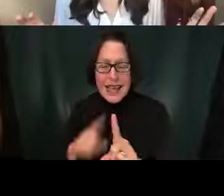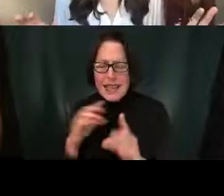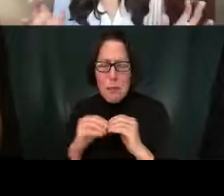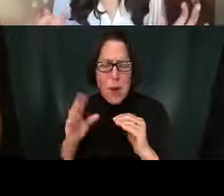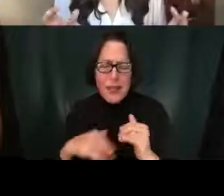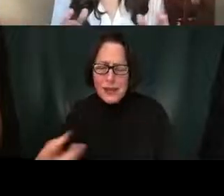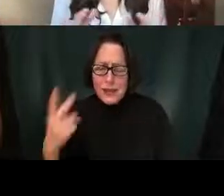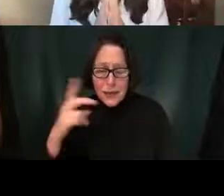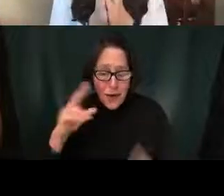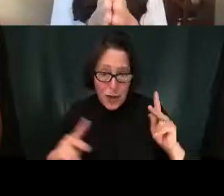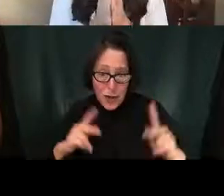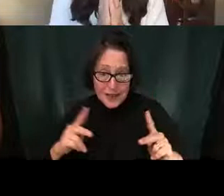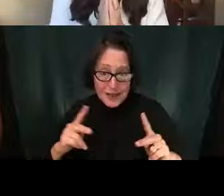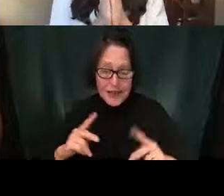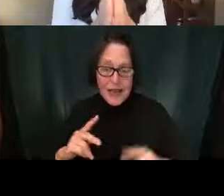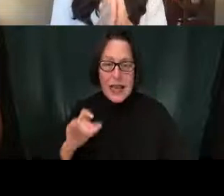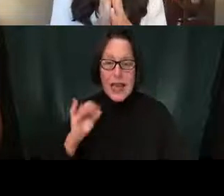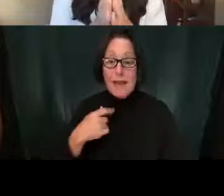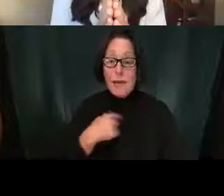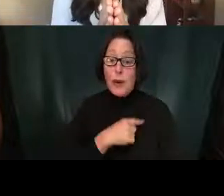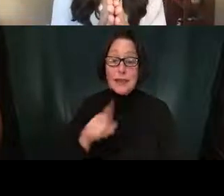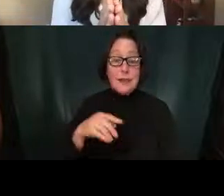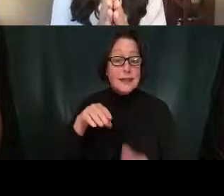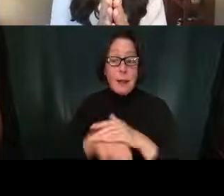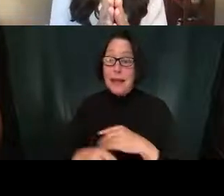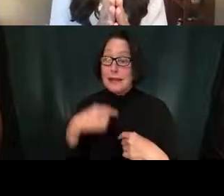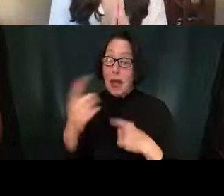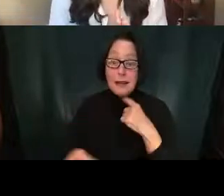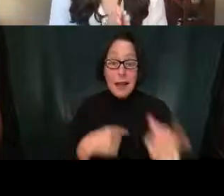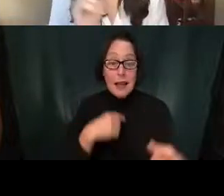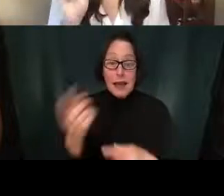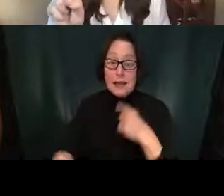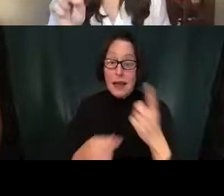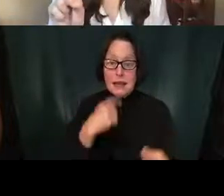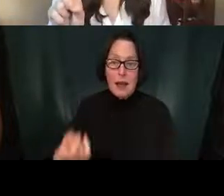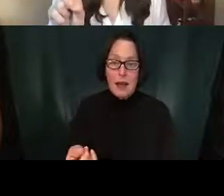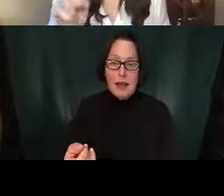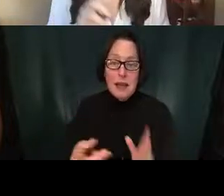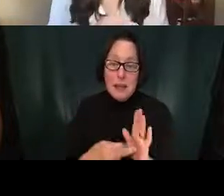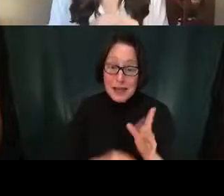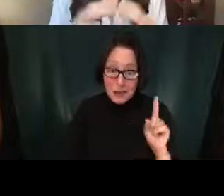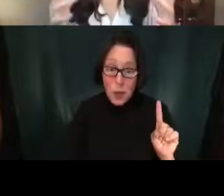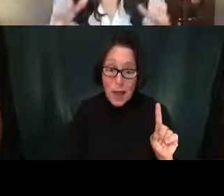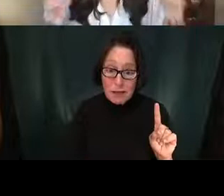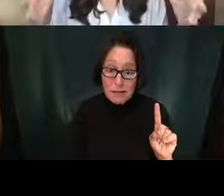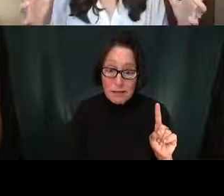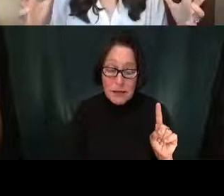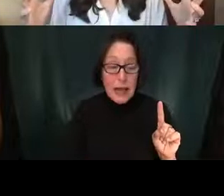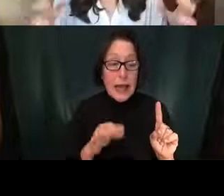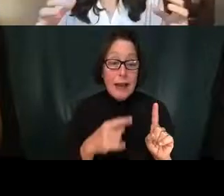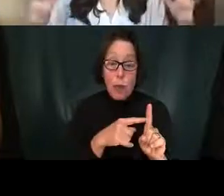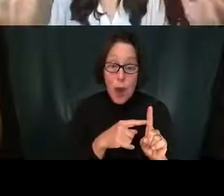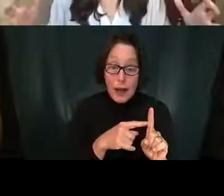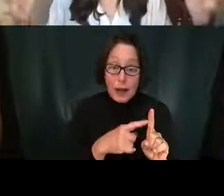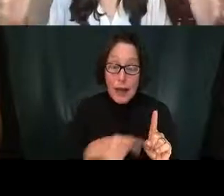2. And so if we're just coming in and doing all the telling, we're really limiting it to just 1. But if we can have 1 +